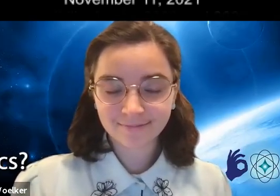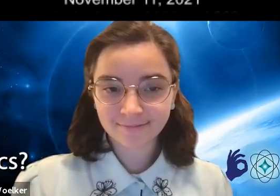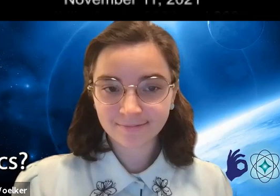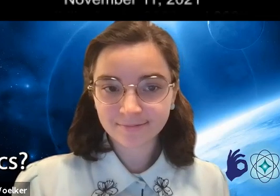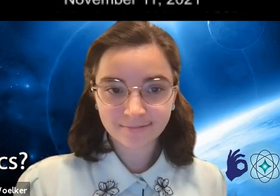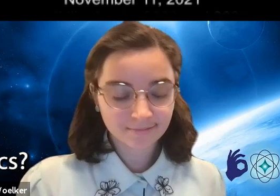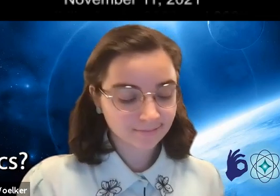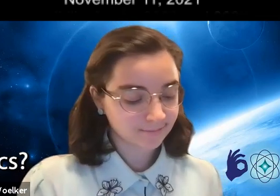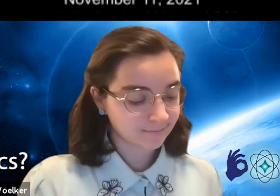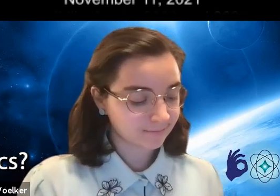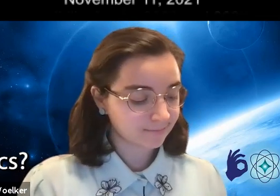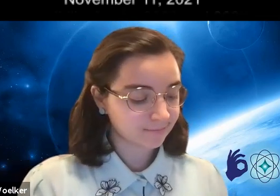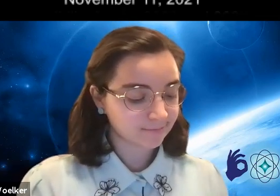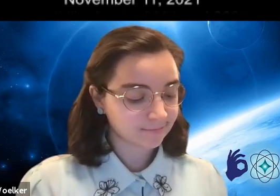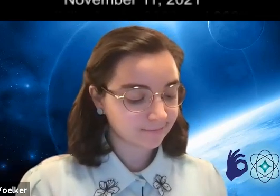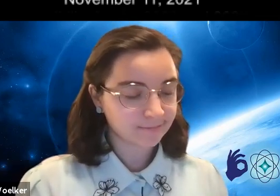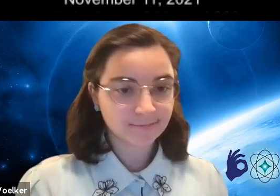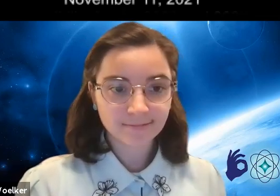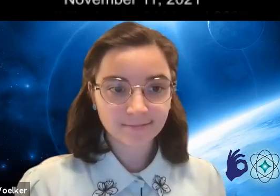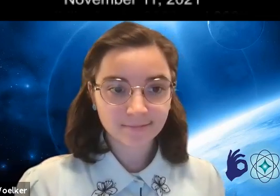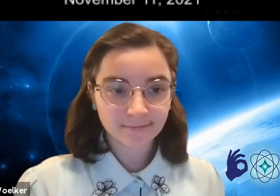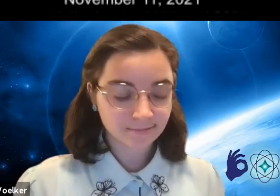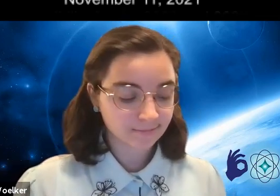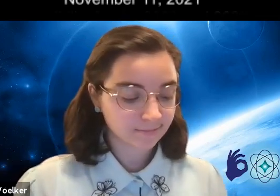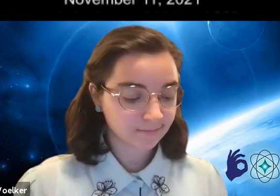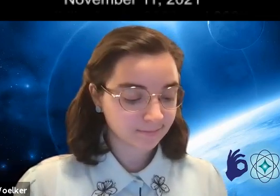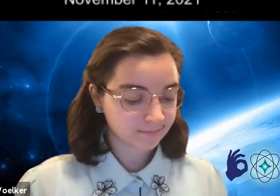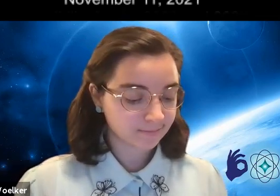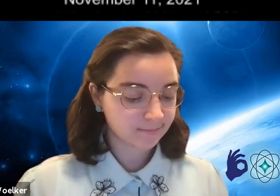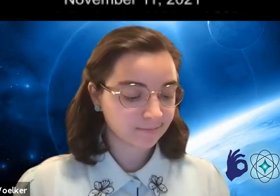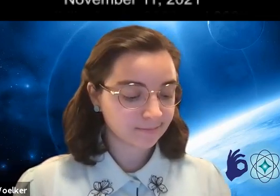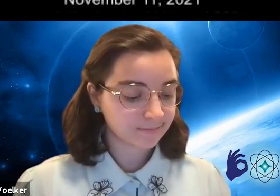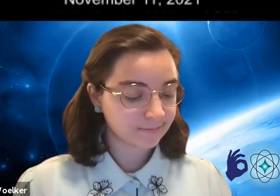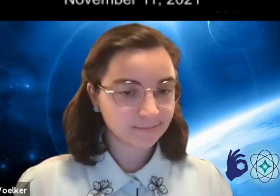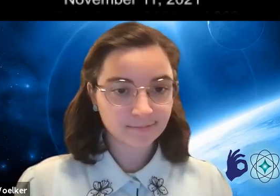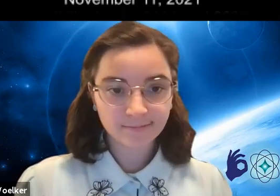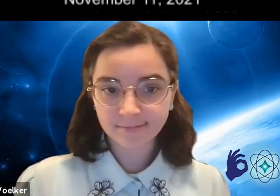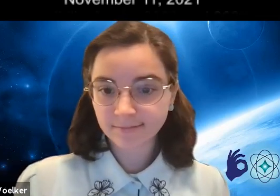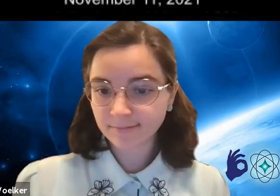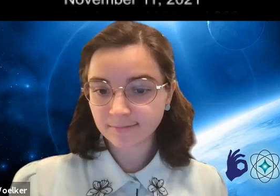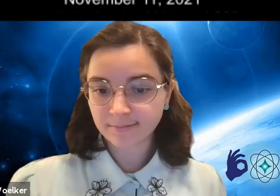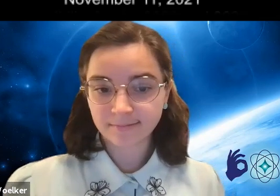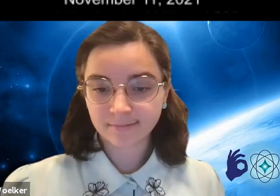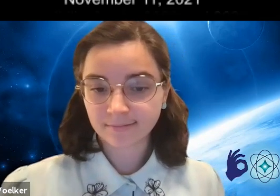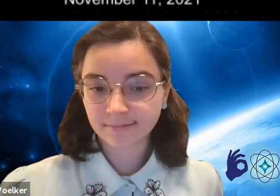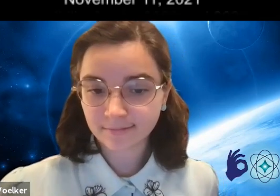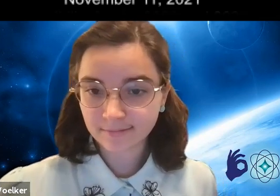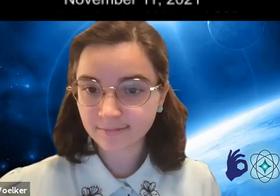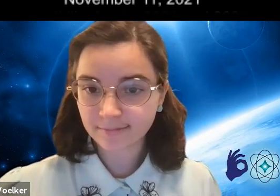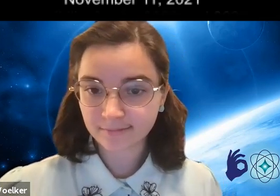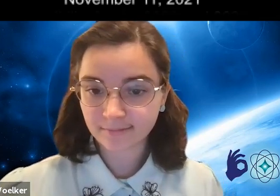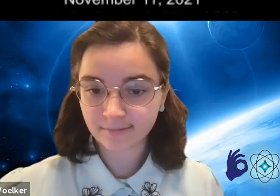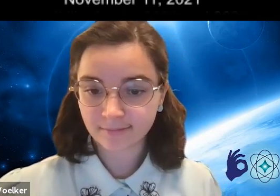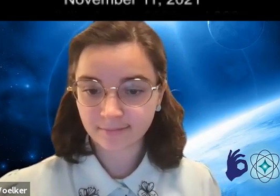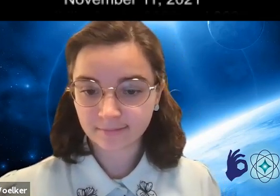about graphics? I have a Braille embosser, which is a Braille printer. So